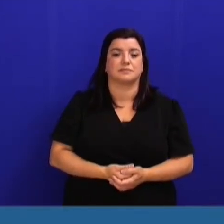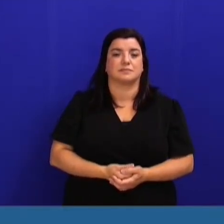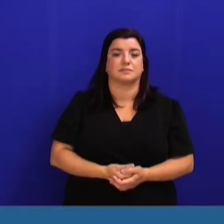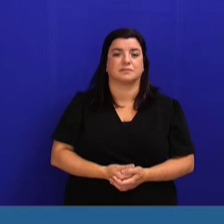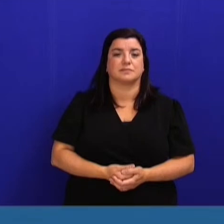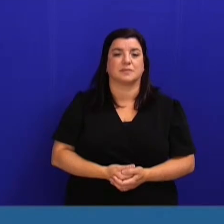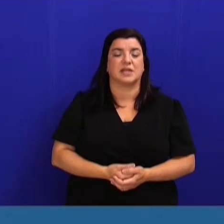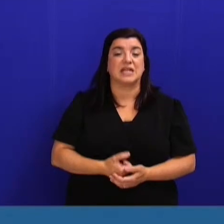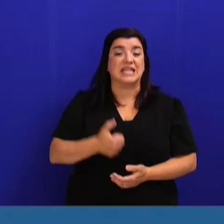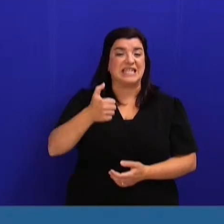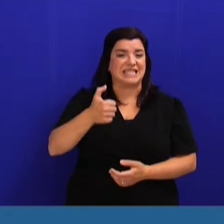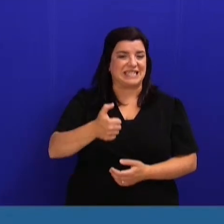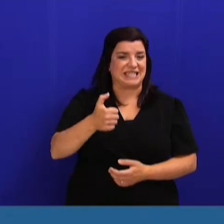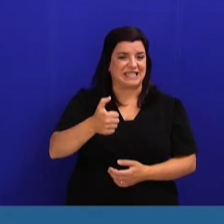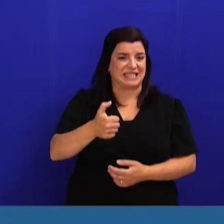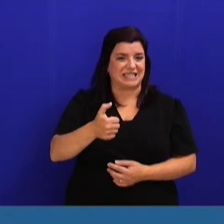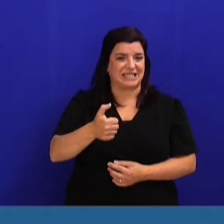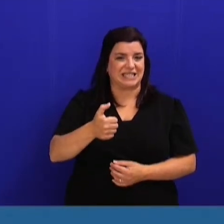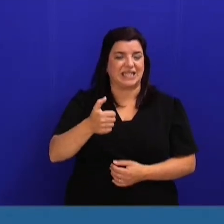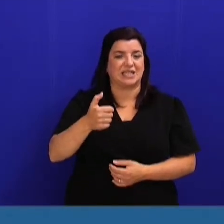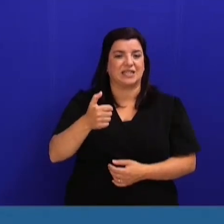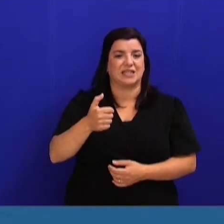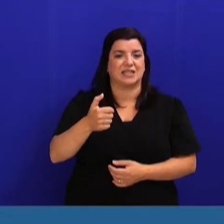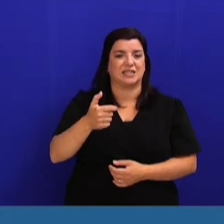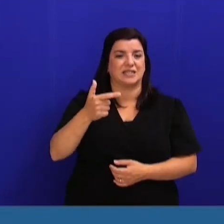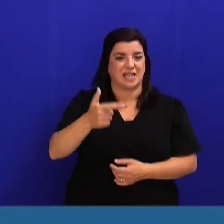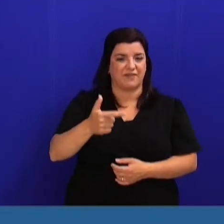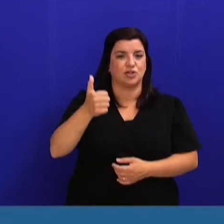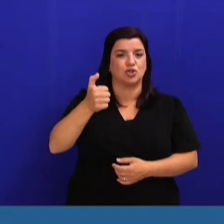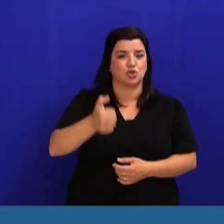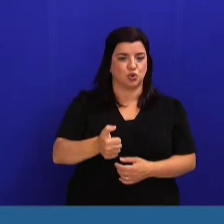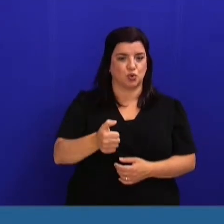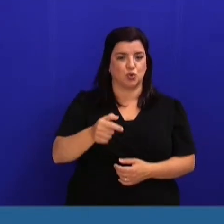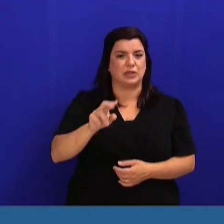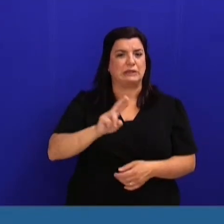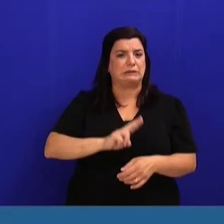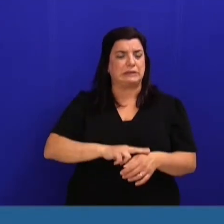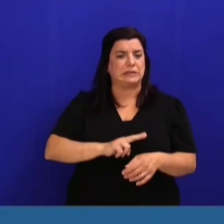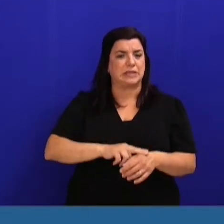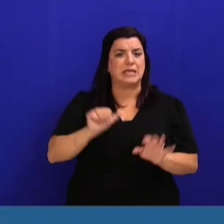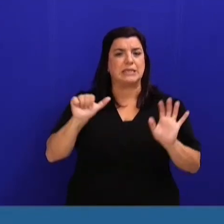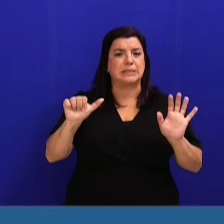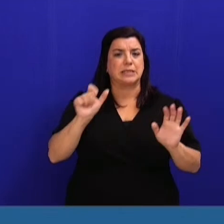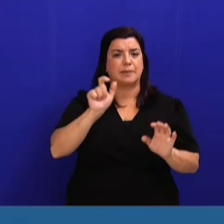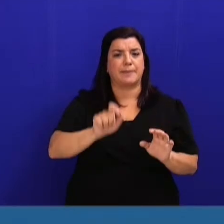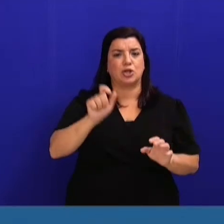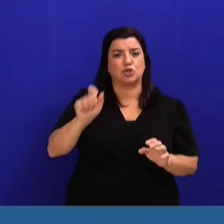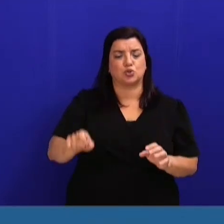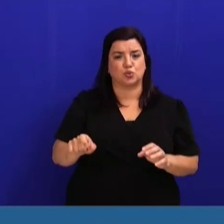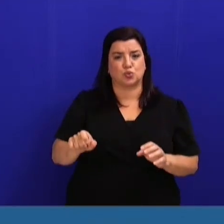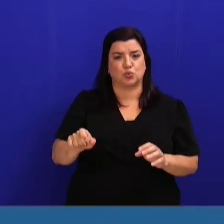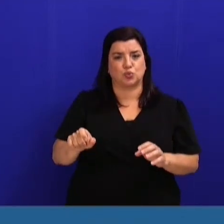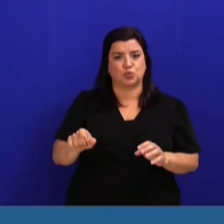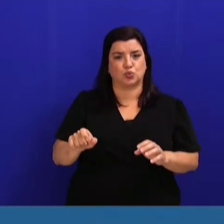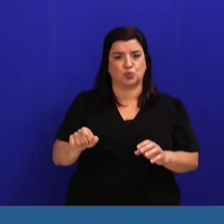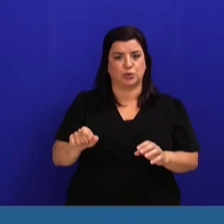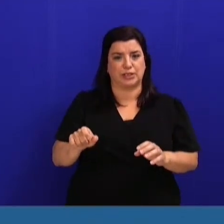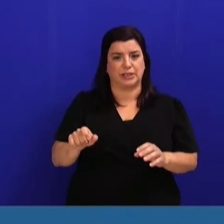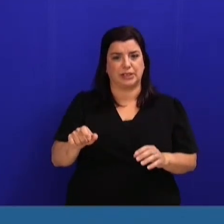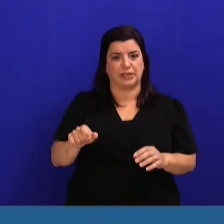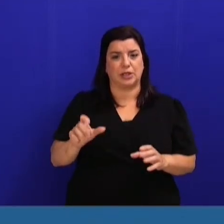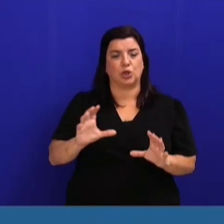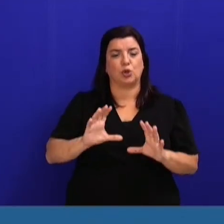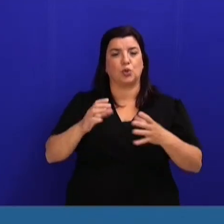6 people will be able to meet outside. Does this mean that 6 households will also be able to meet indoors too, or will this just remain limited to